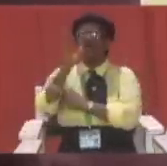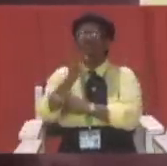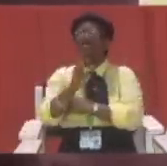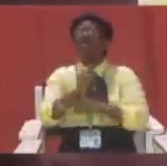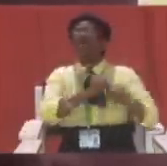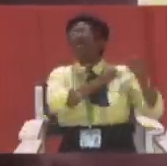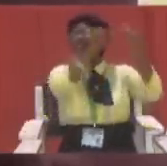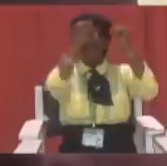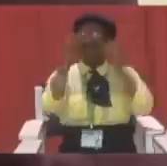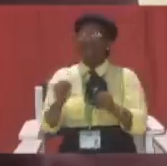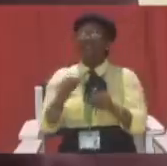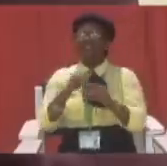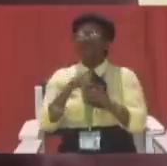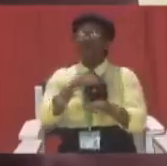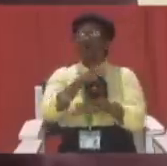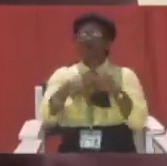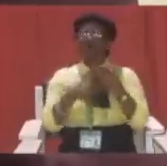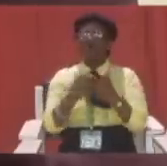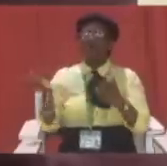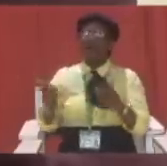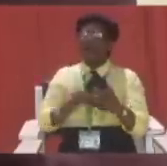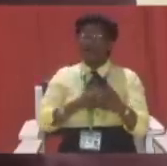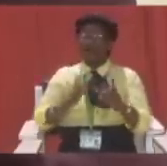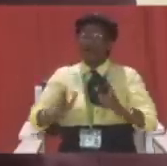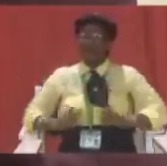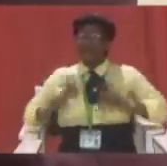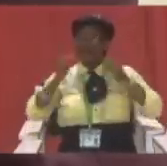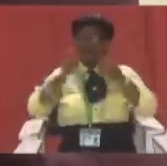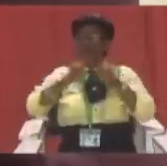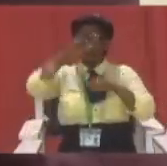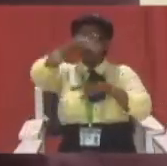tonight, let there be miracles.